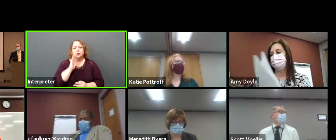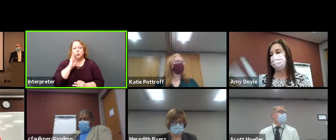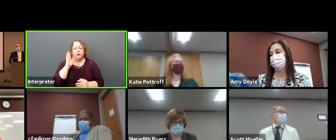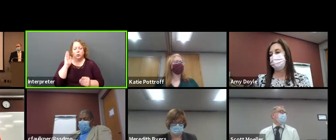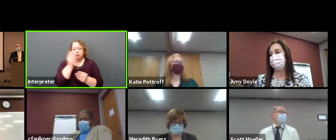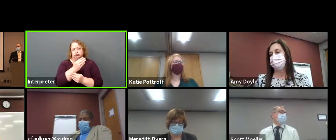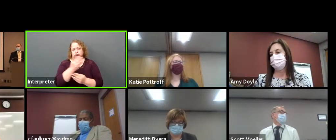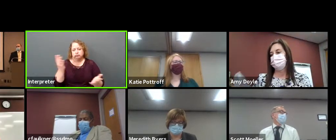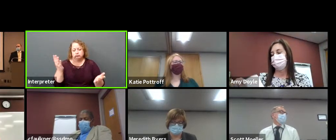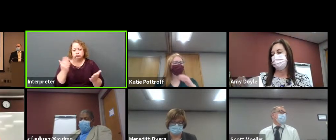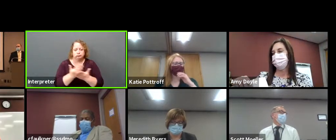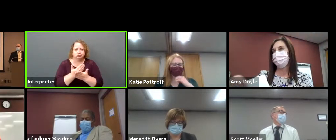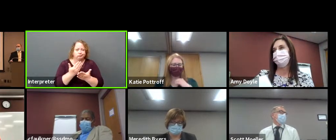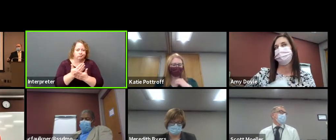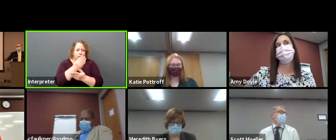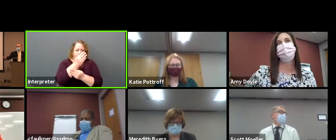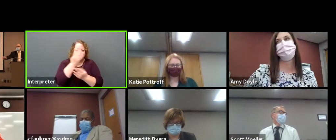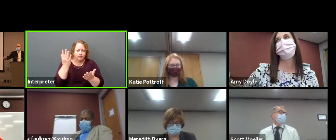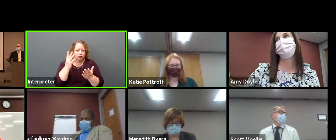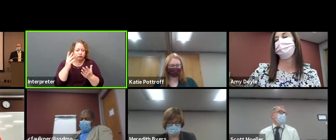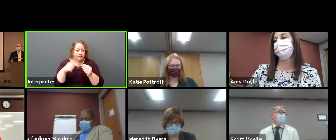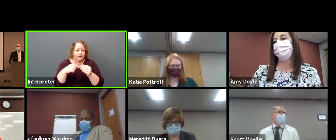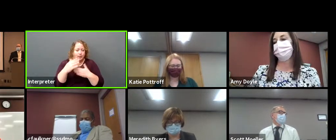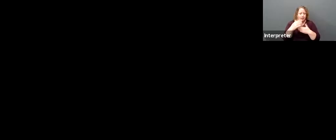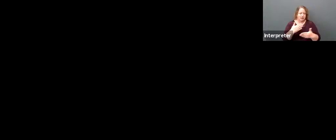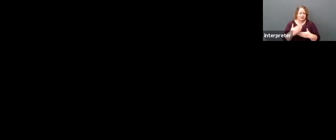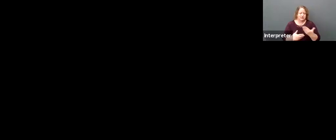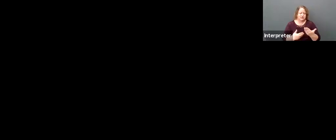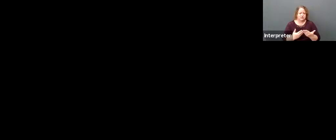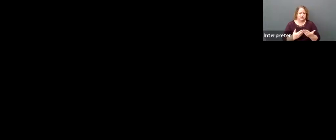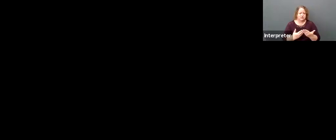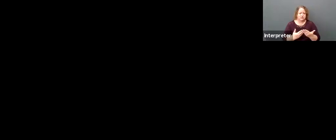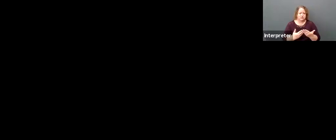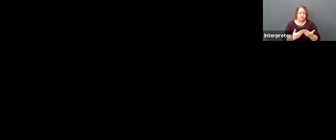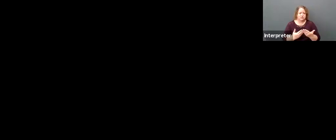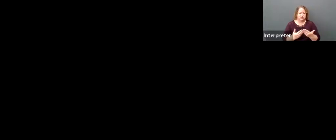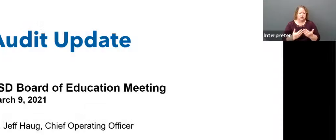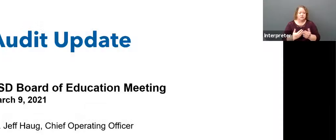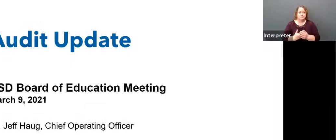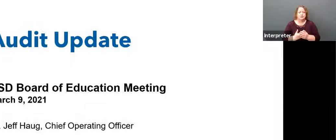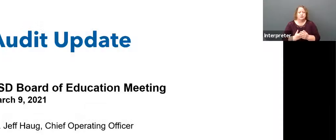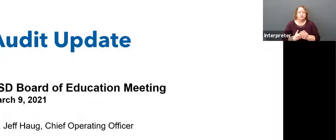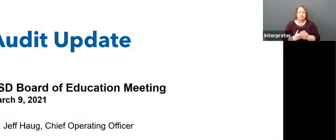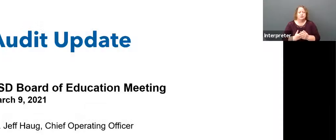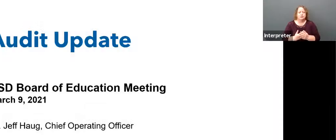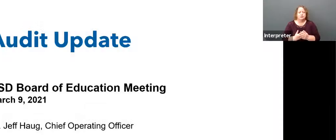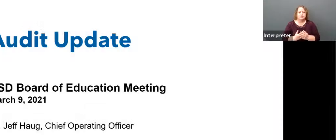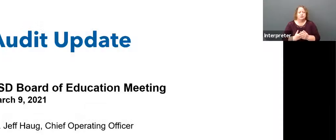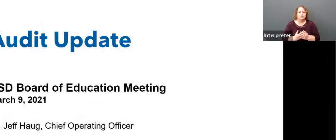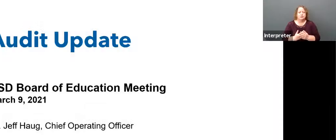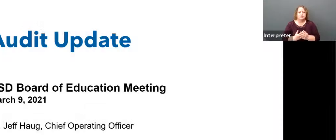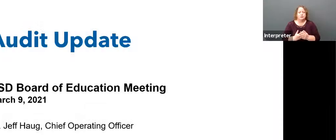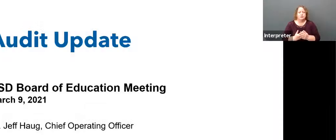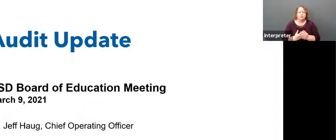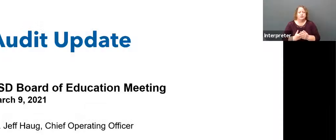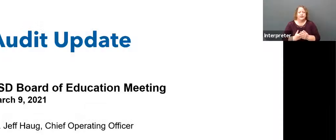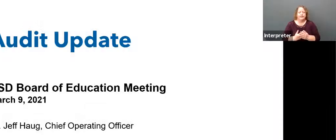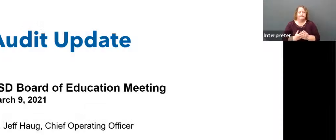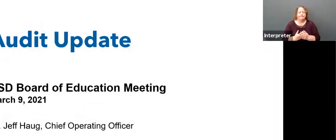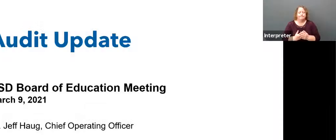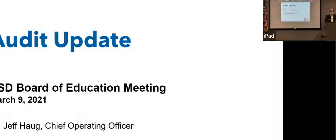to update the board on the process as we have an RFP process in place too